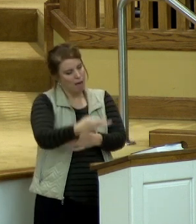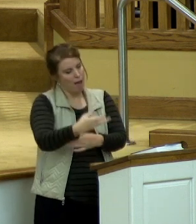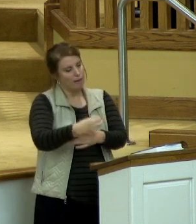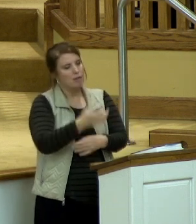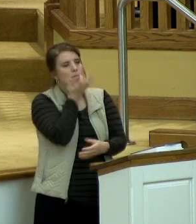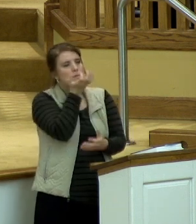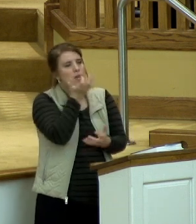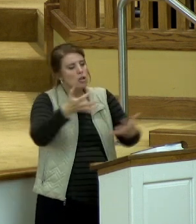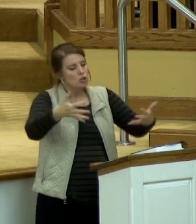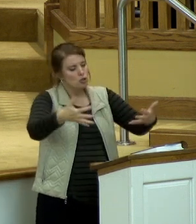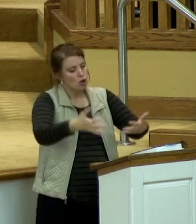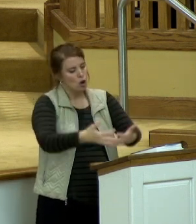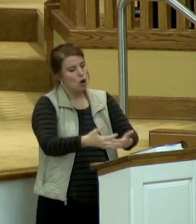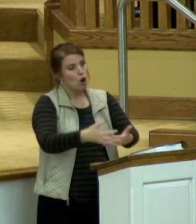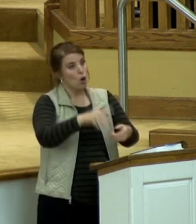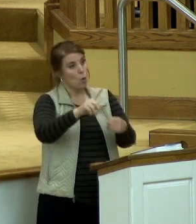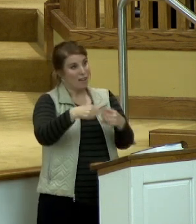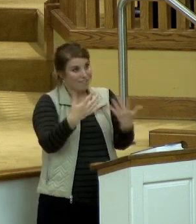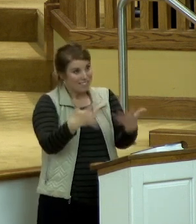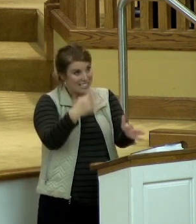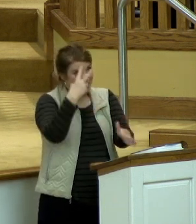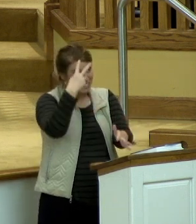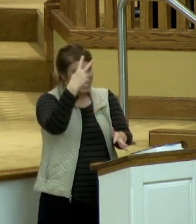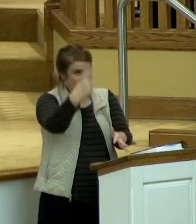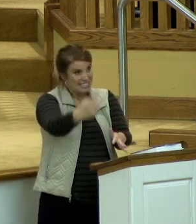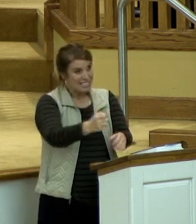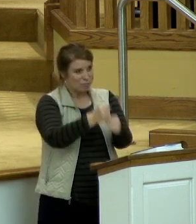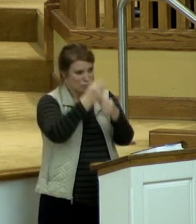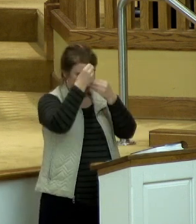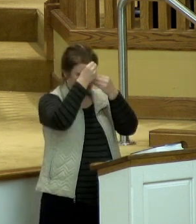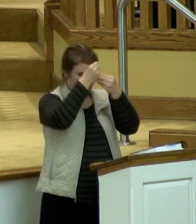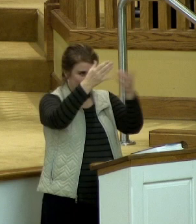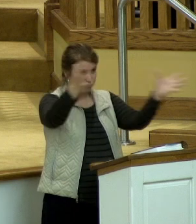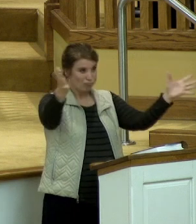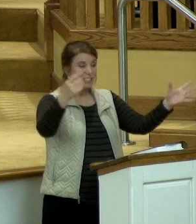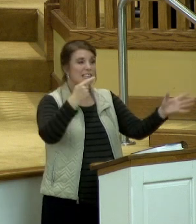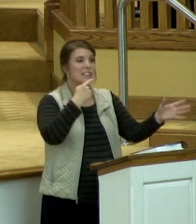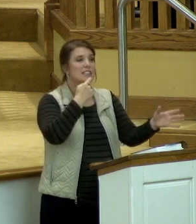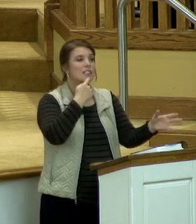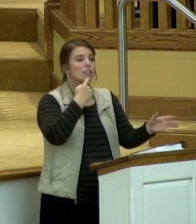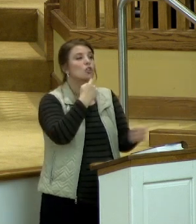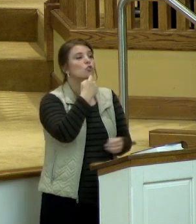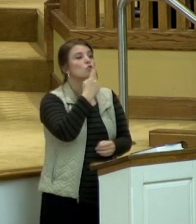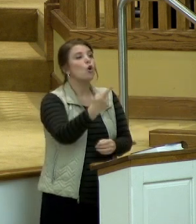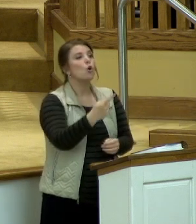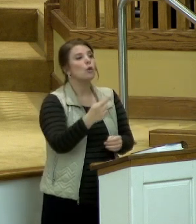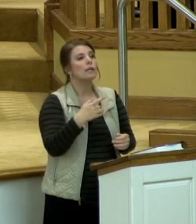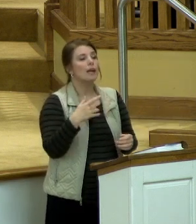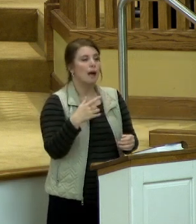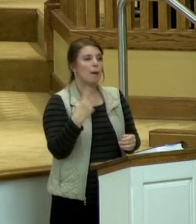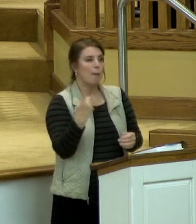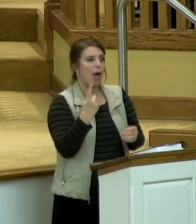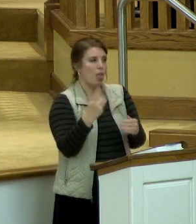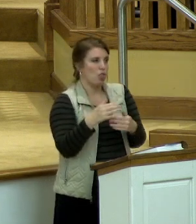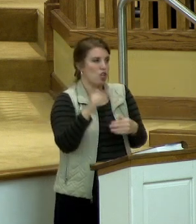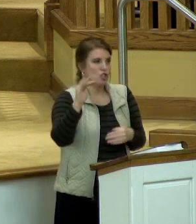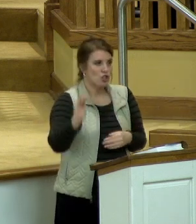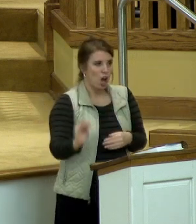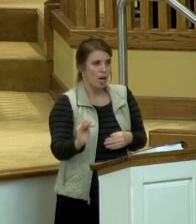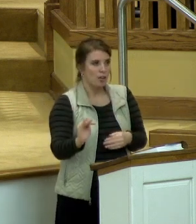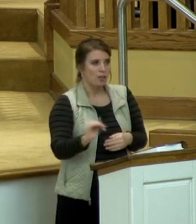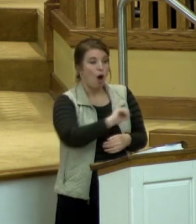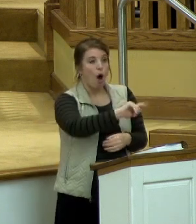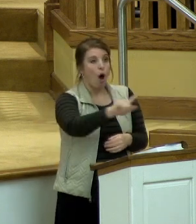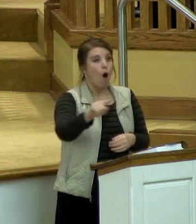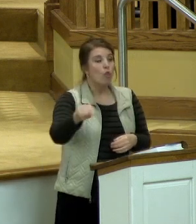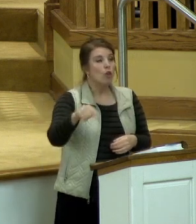they had seen it, watch this, they made known abroad the saying which was told them concerning this child. And all they